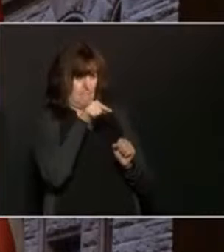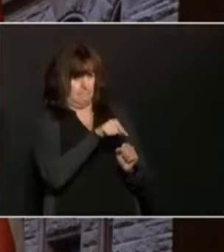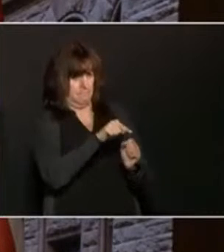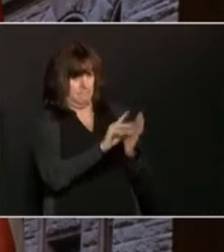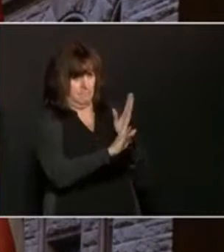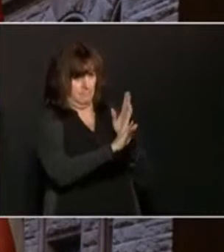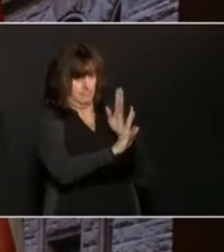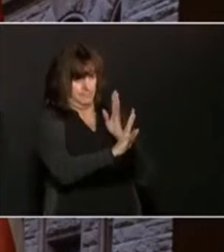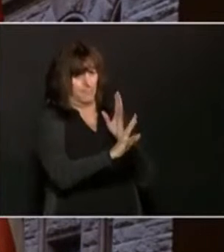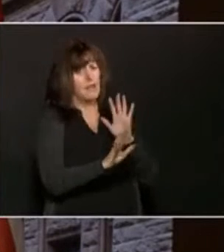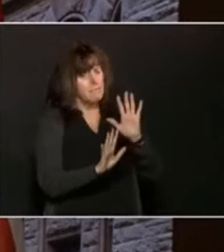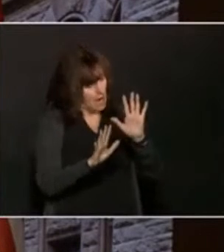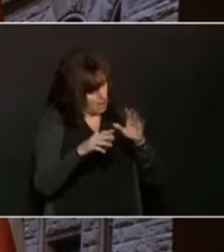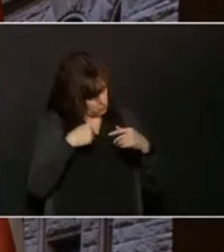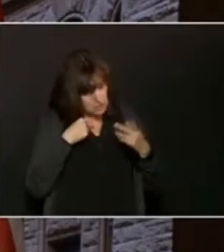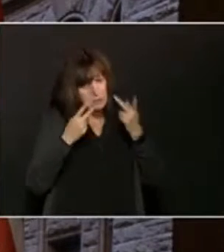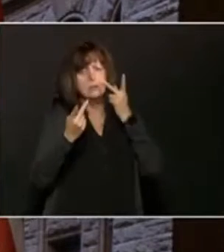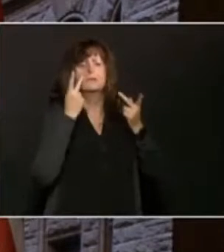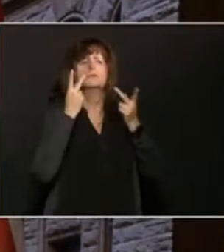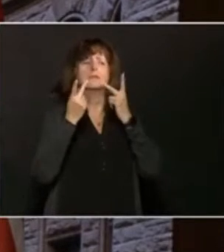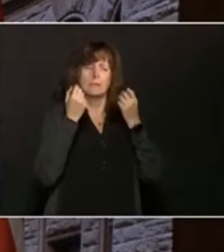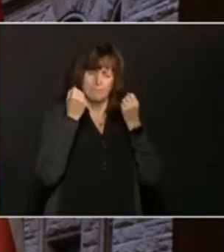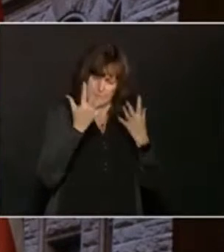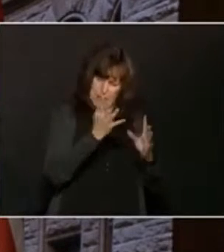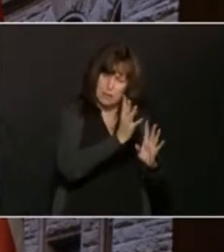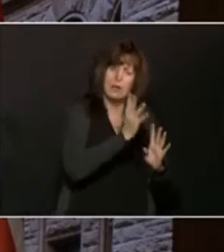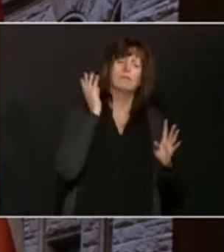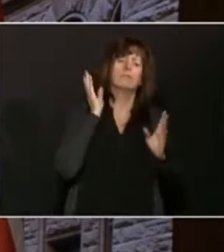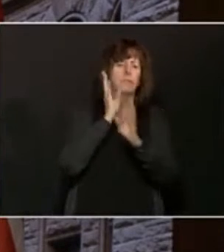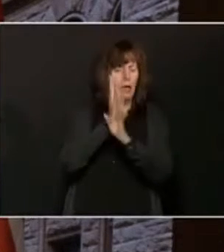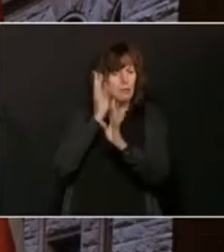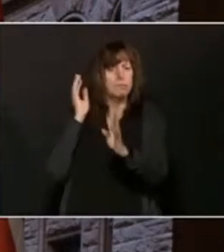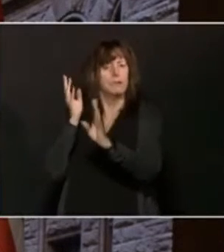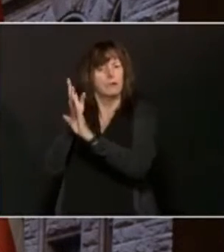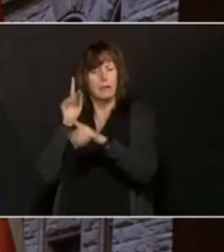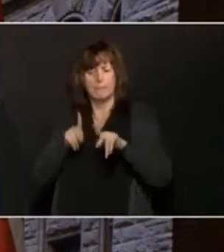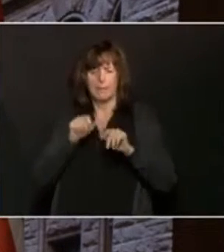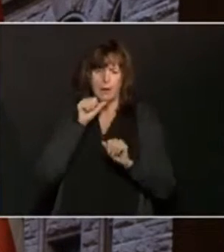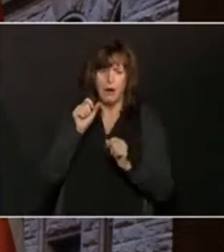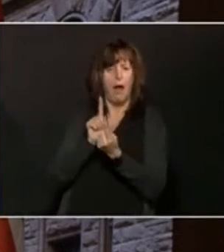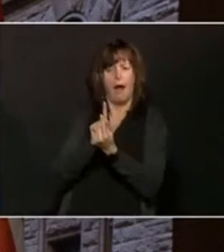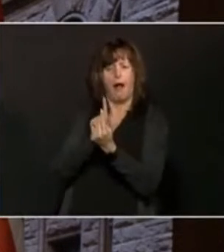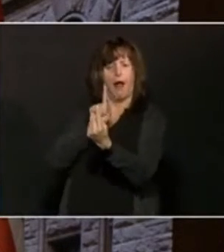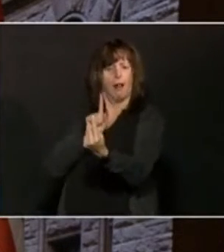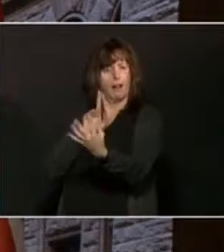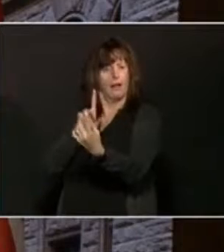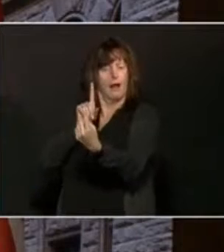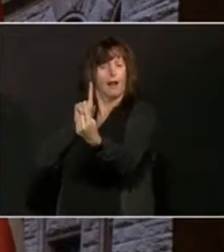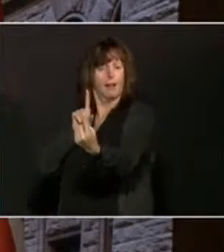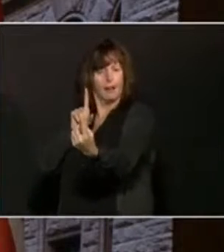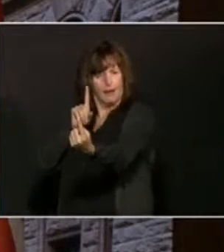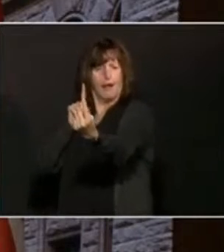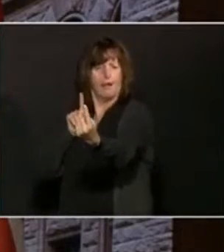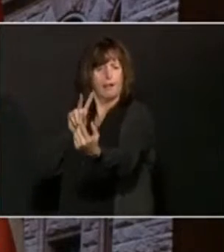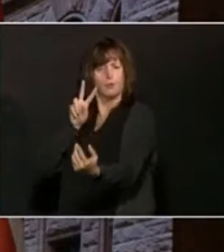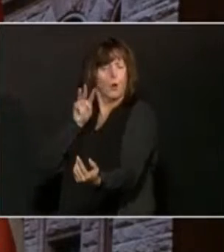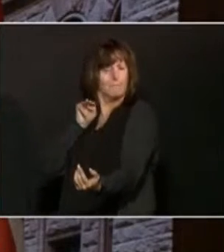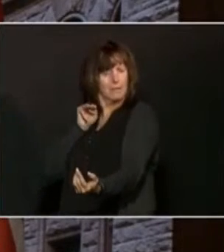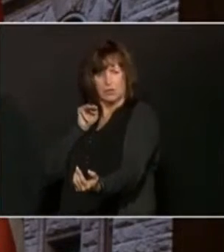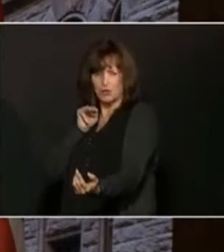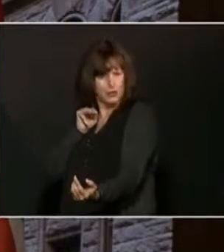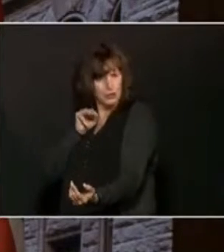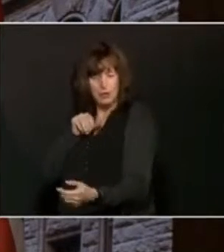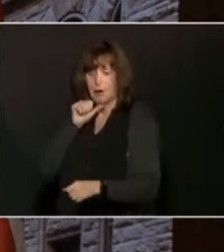lineups, lots of people perhaps not keeping the 2 meter distance between each other, not wearing their masks